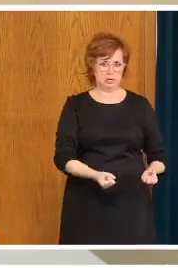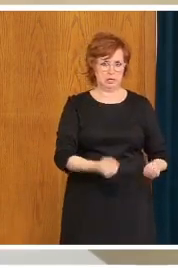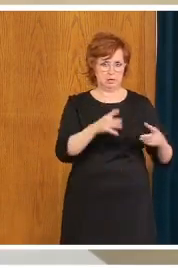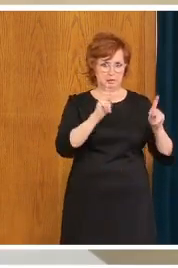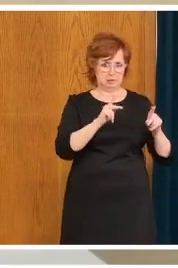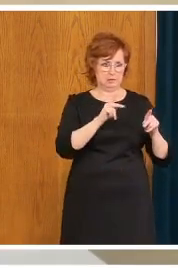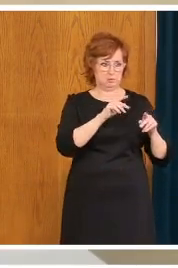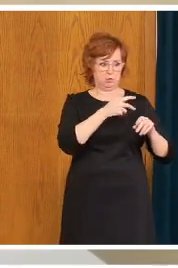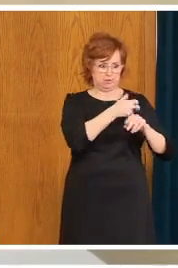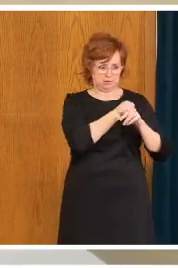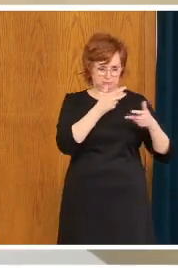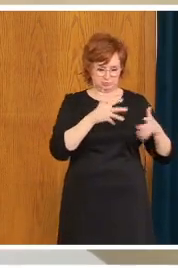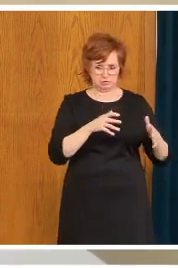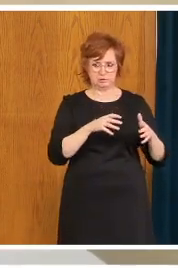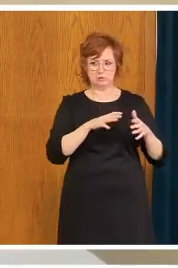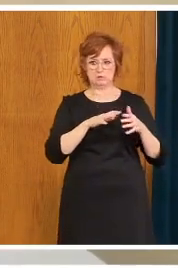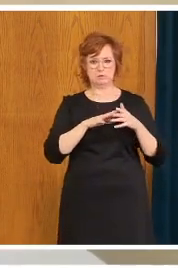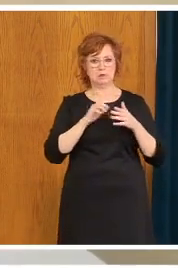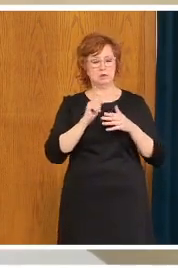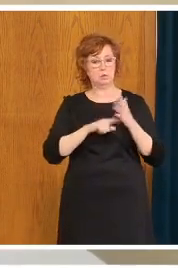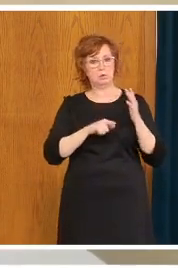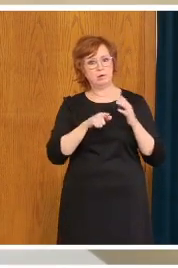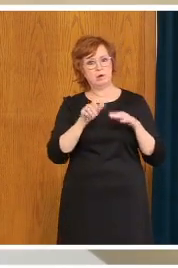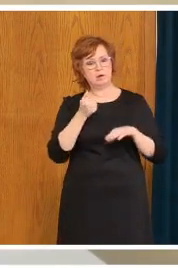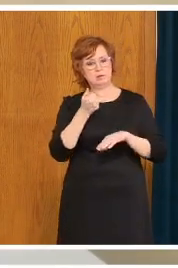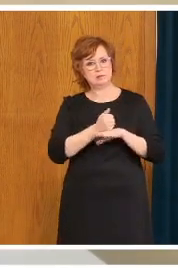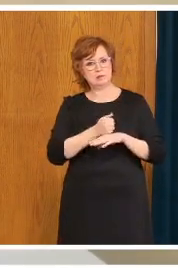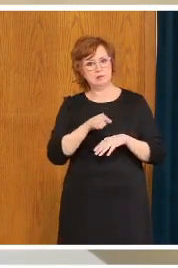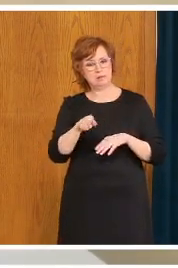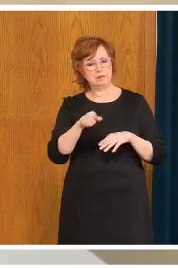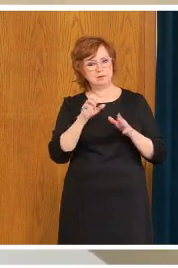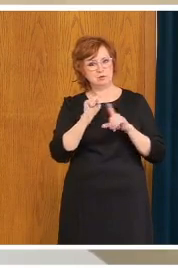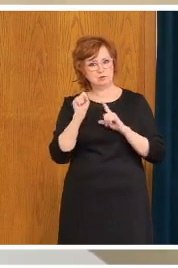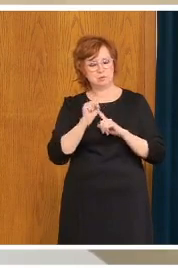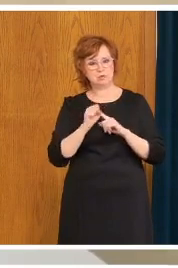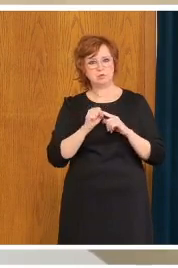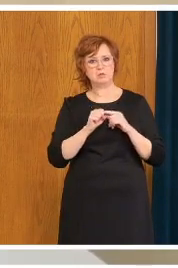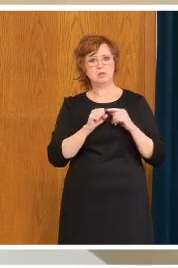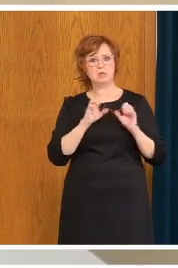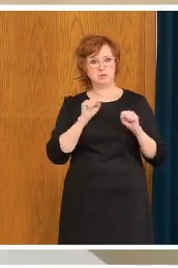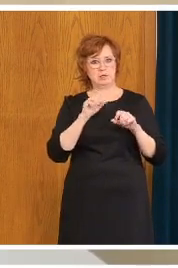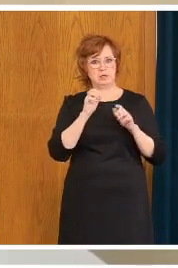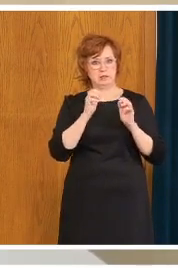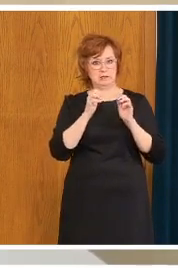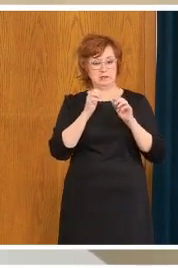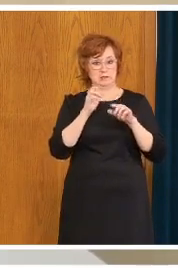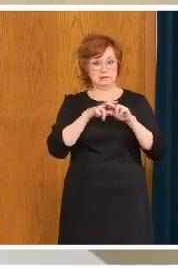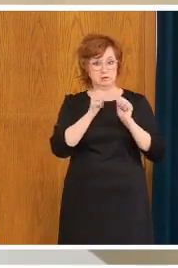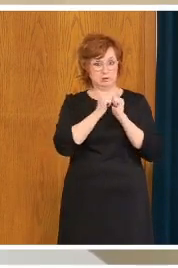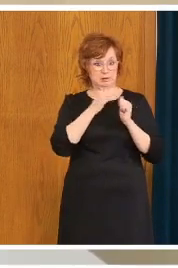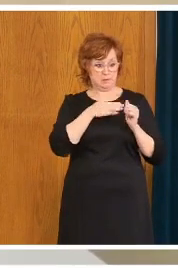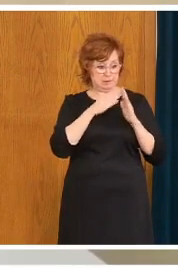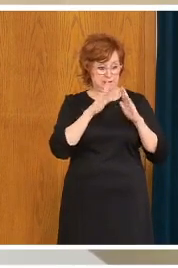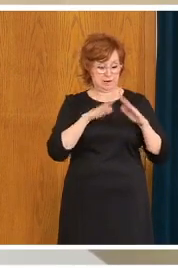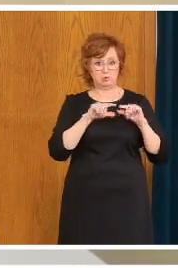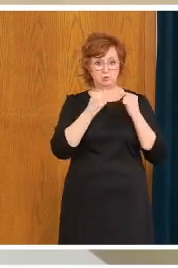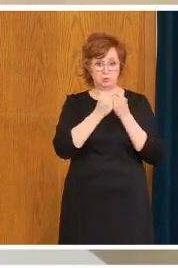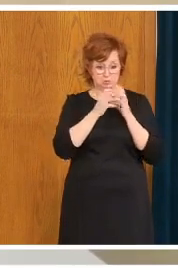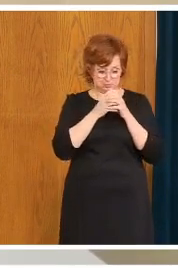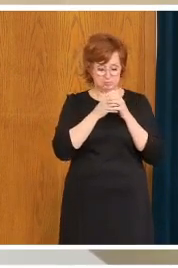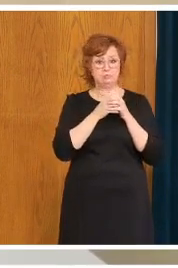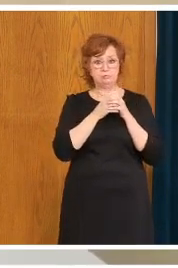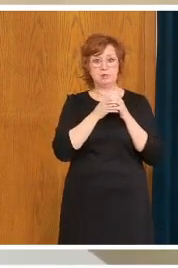are structured. Physical distancing among individuals and households, and cohorting within groups, so that you don't have random